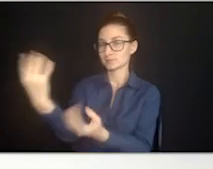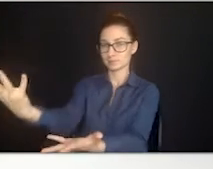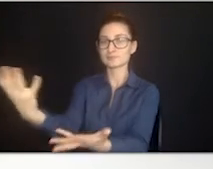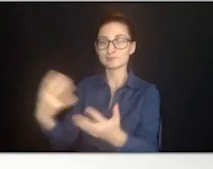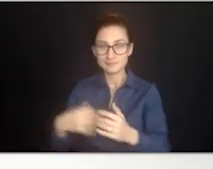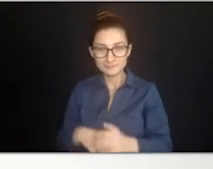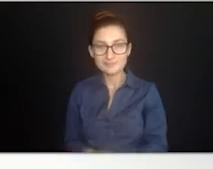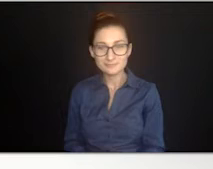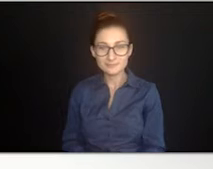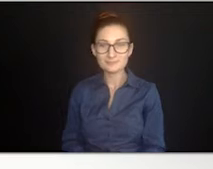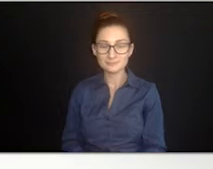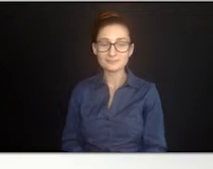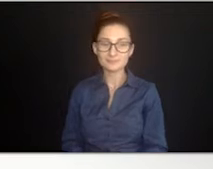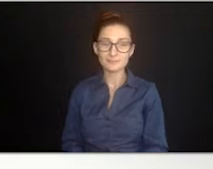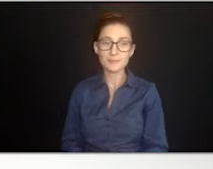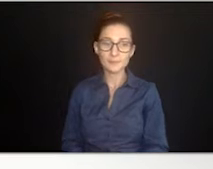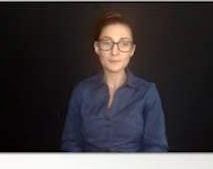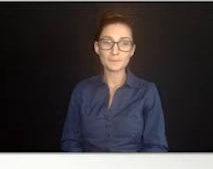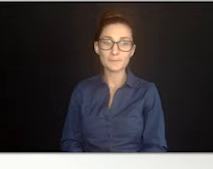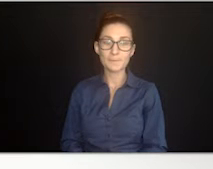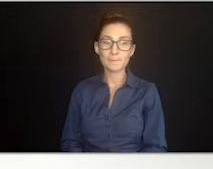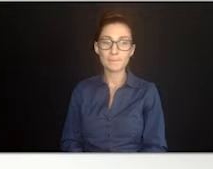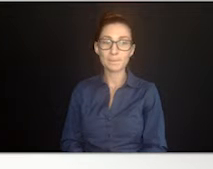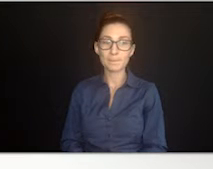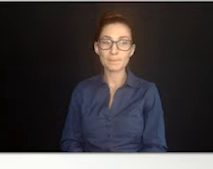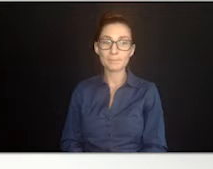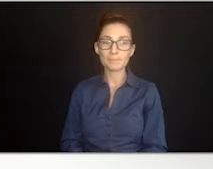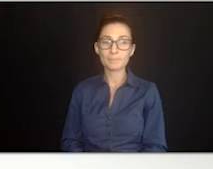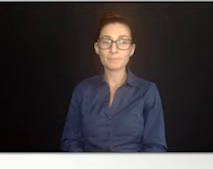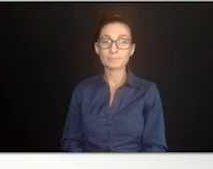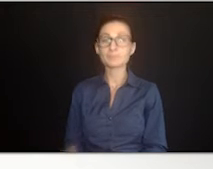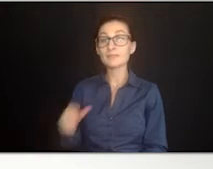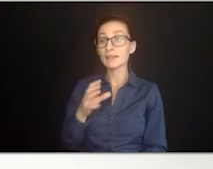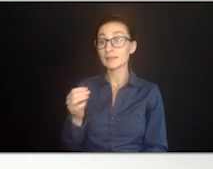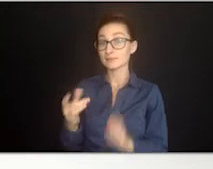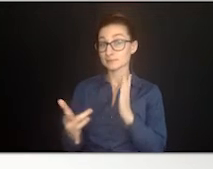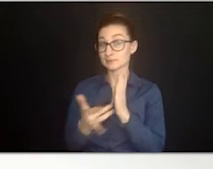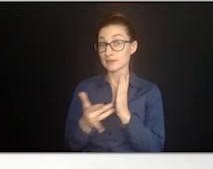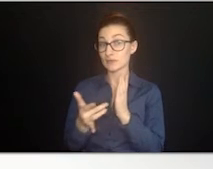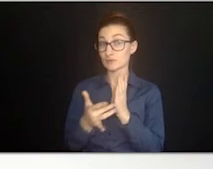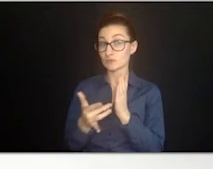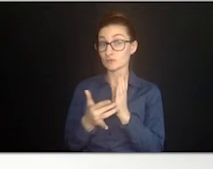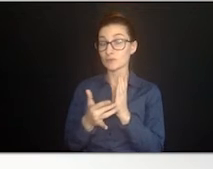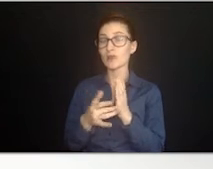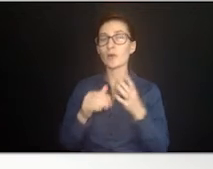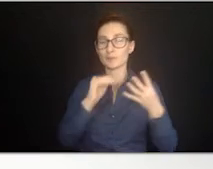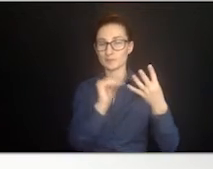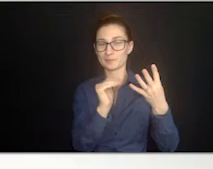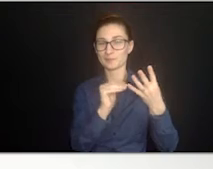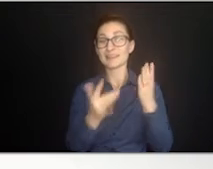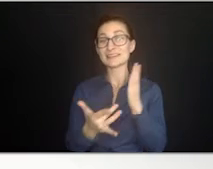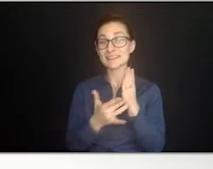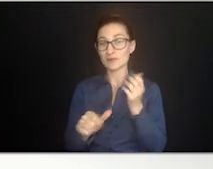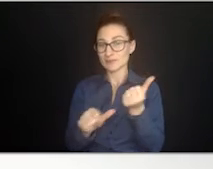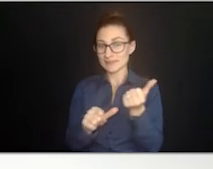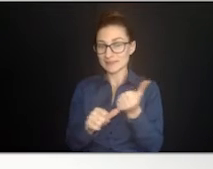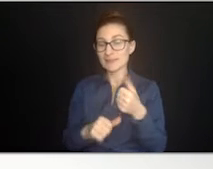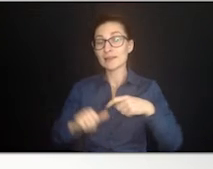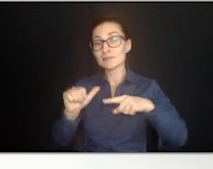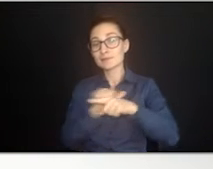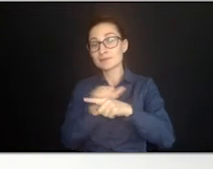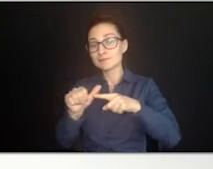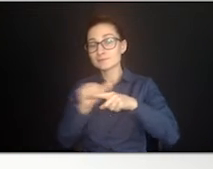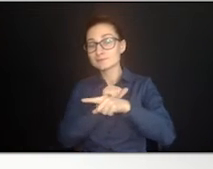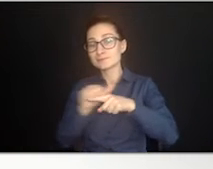can have the knowledge to support students. And the technical assistance and best practices, instructional methods and supports. Again, that's